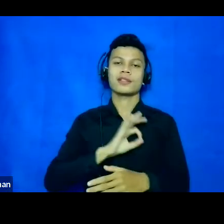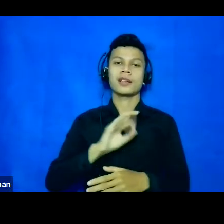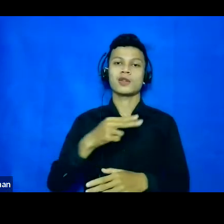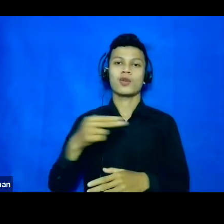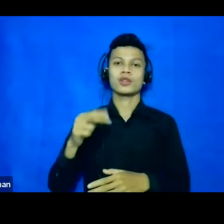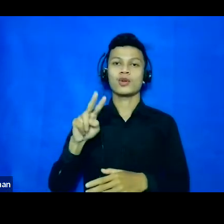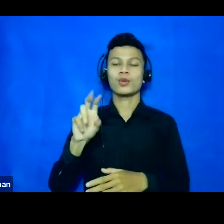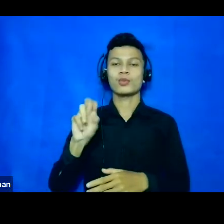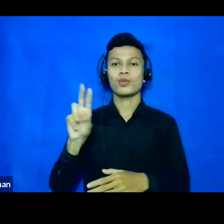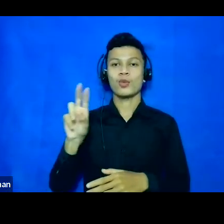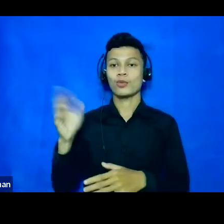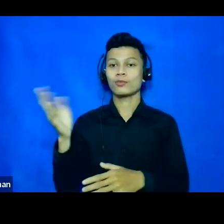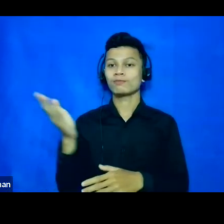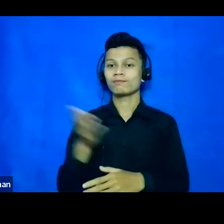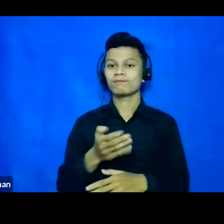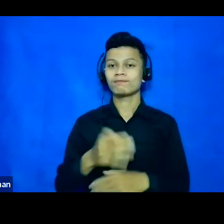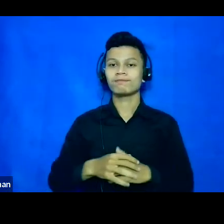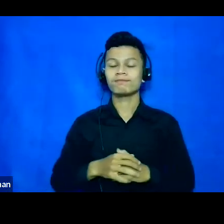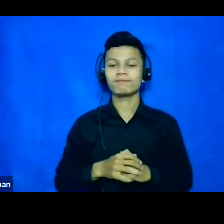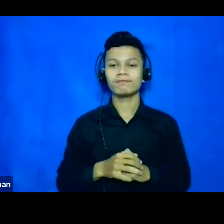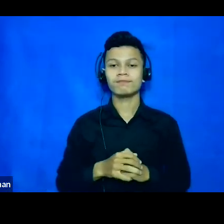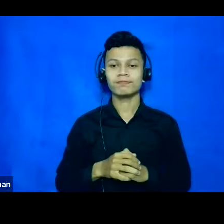yours.